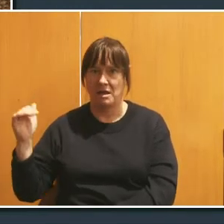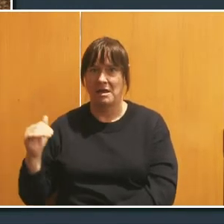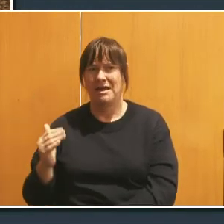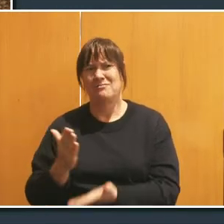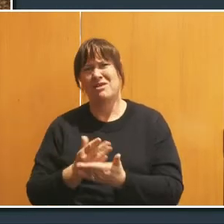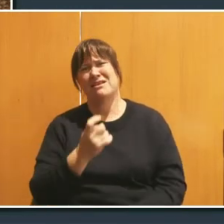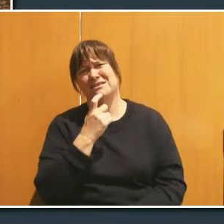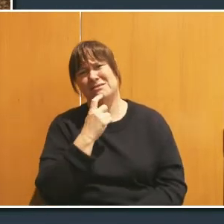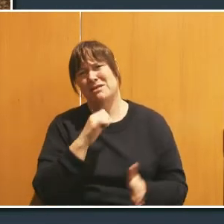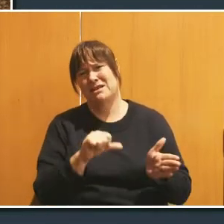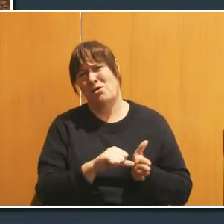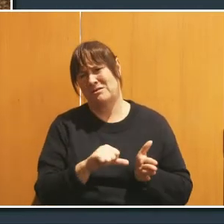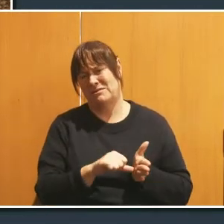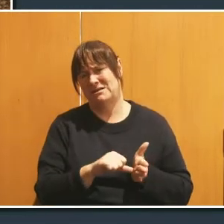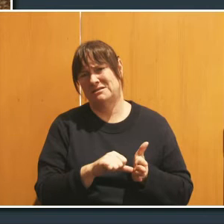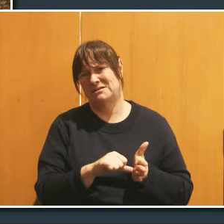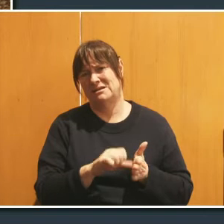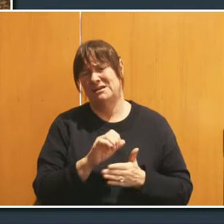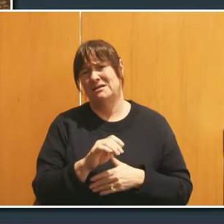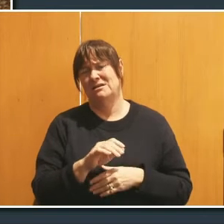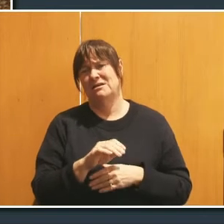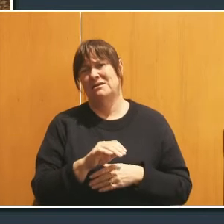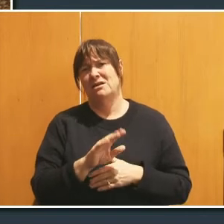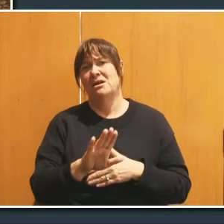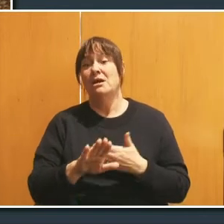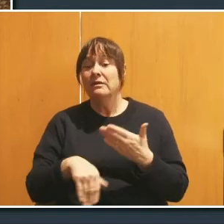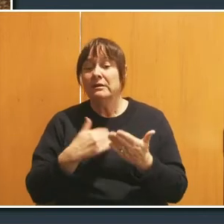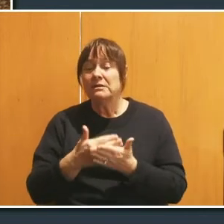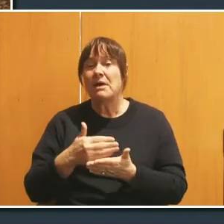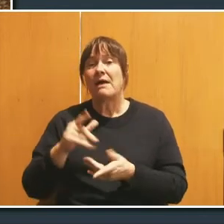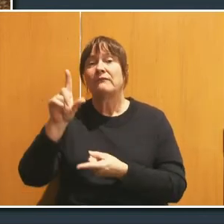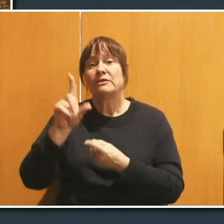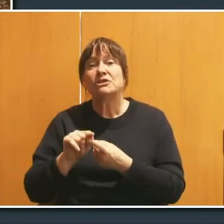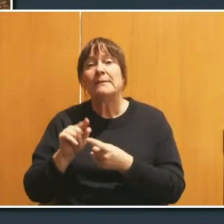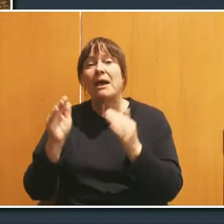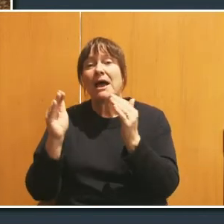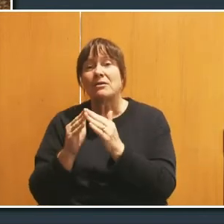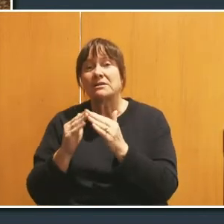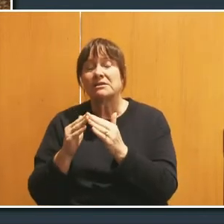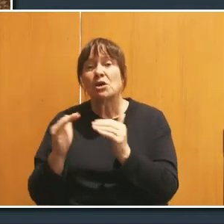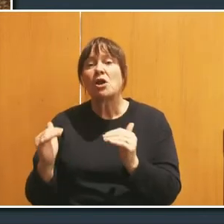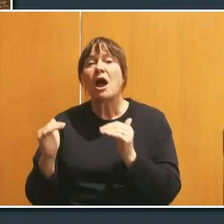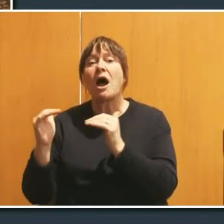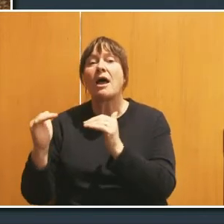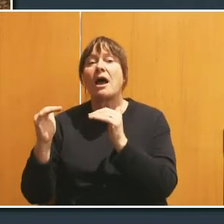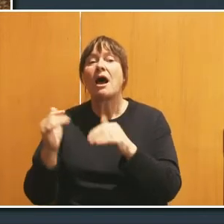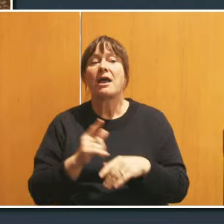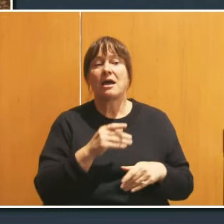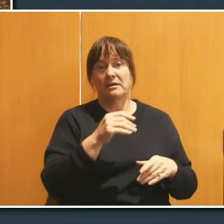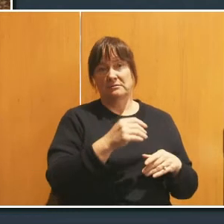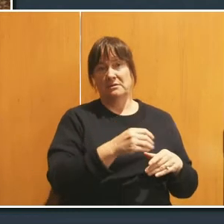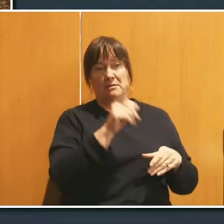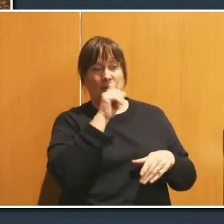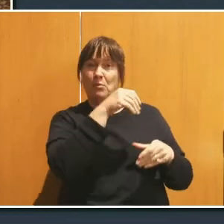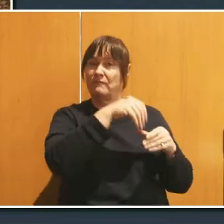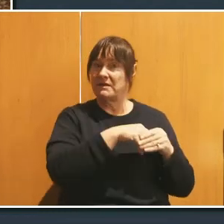101. These demand for low-cost houses has gone up amongst investors and first home